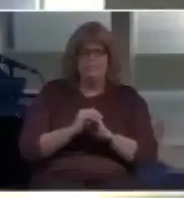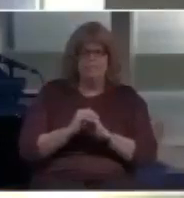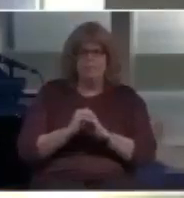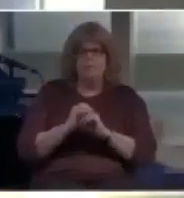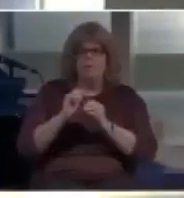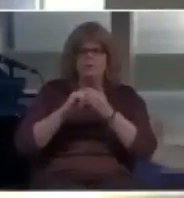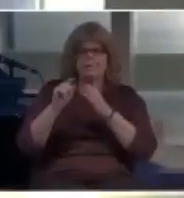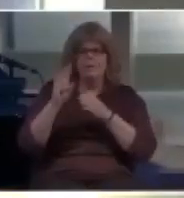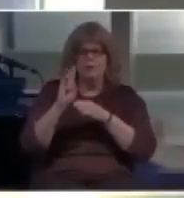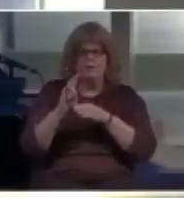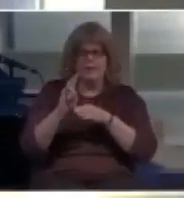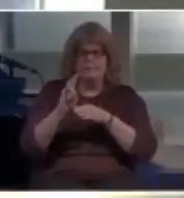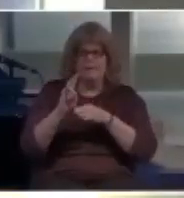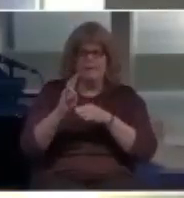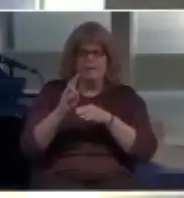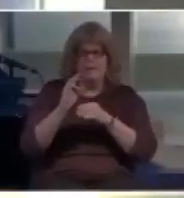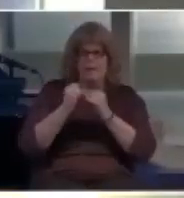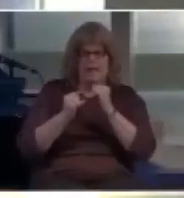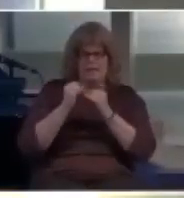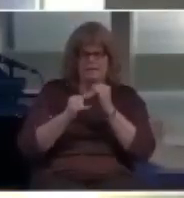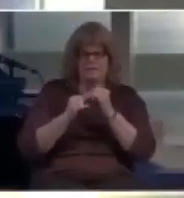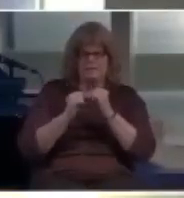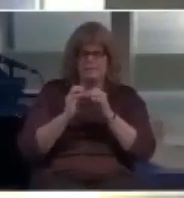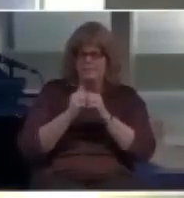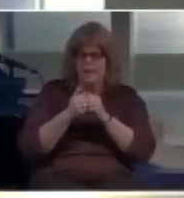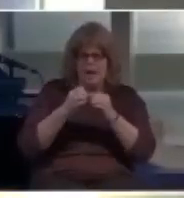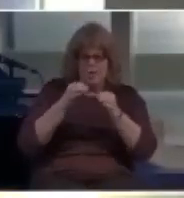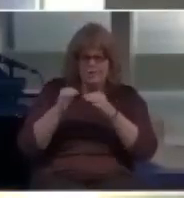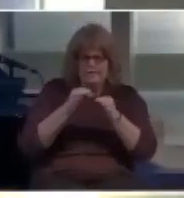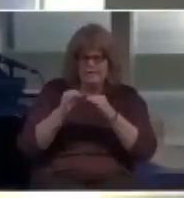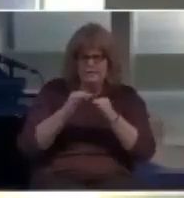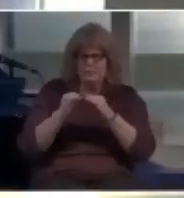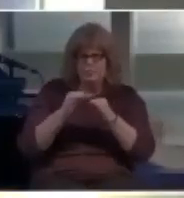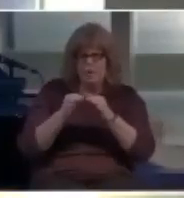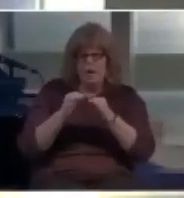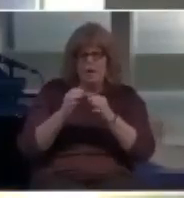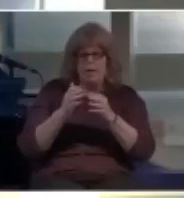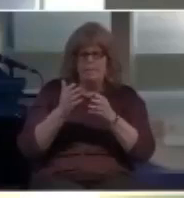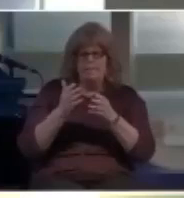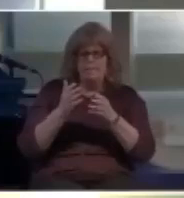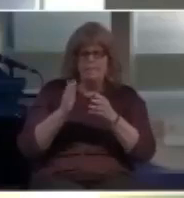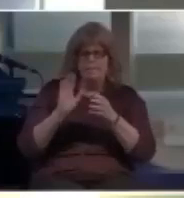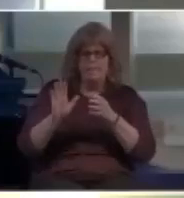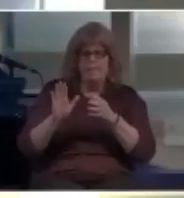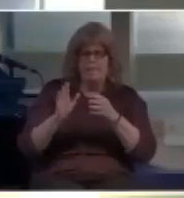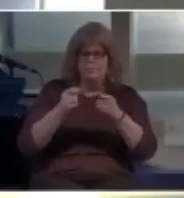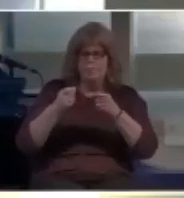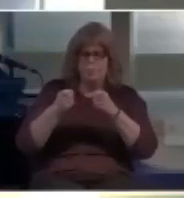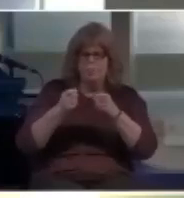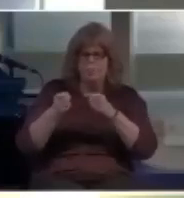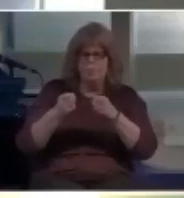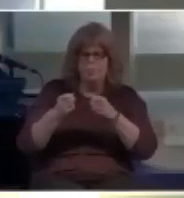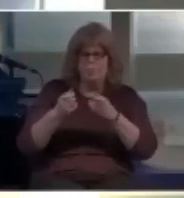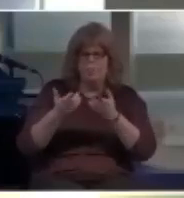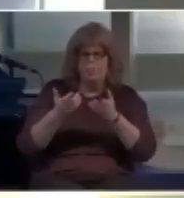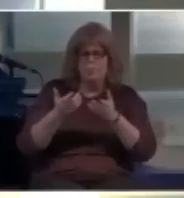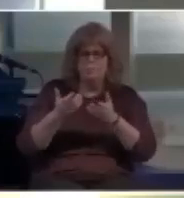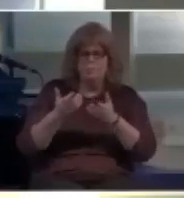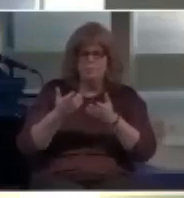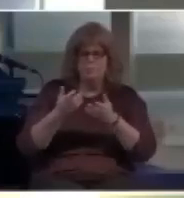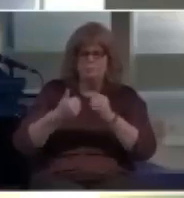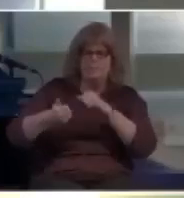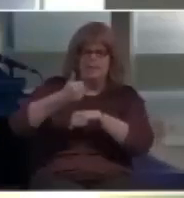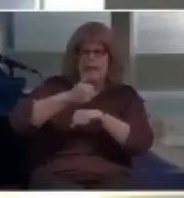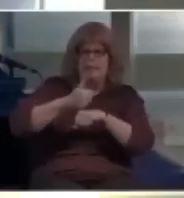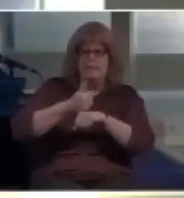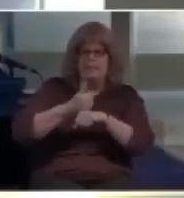Look at verse 7, the last half. How does he describe the degree of his rule and reign and his